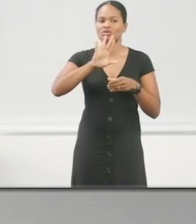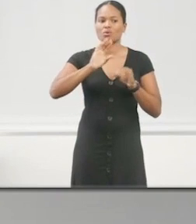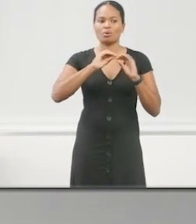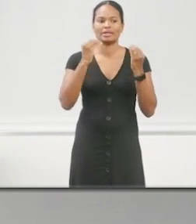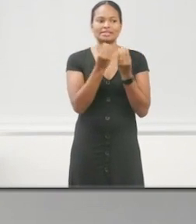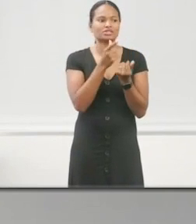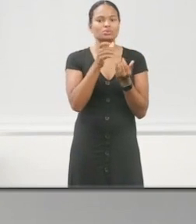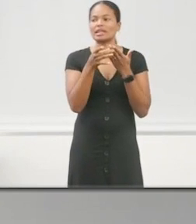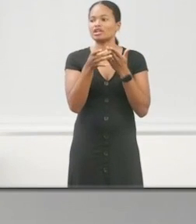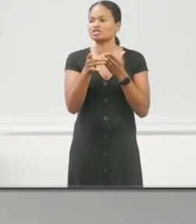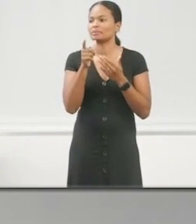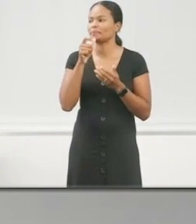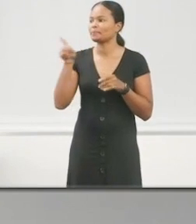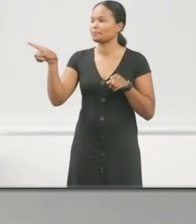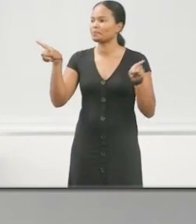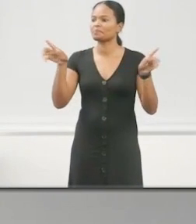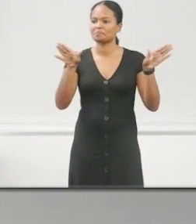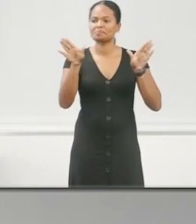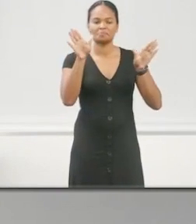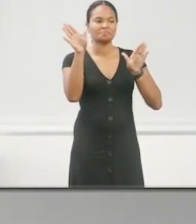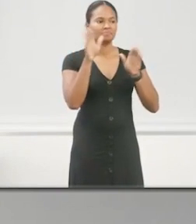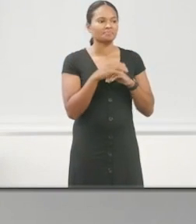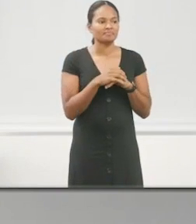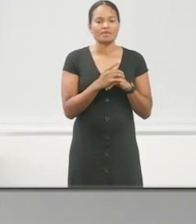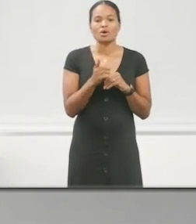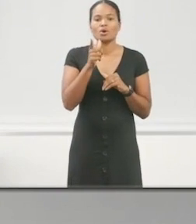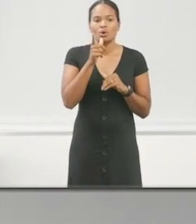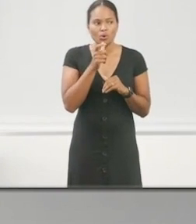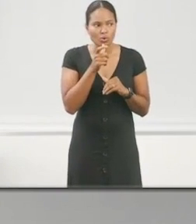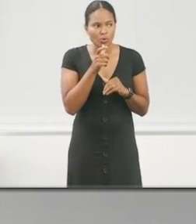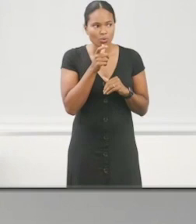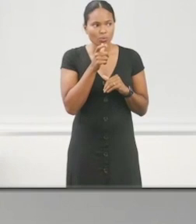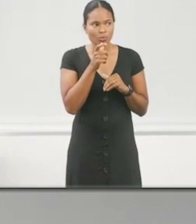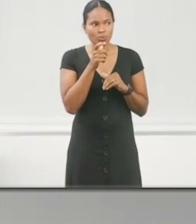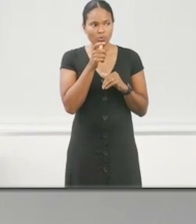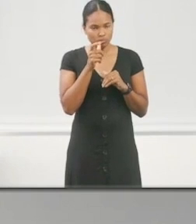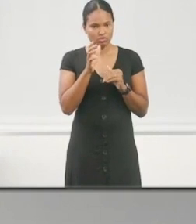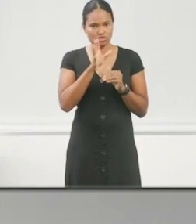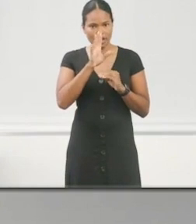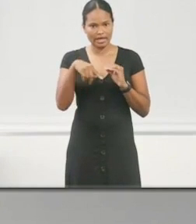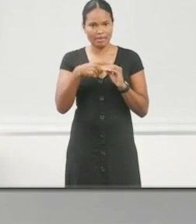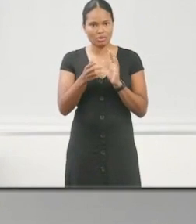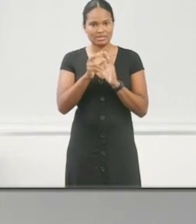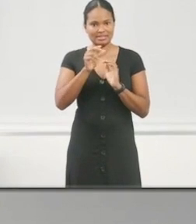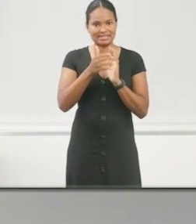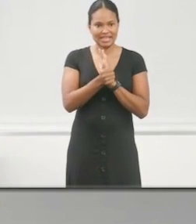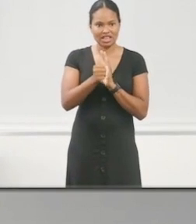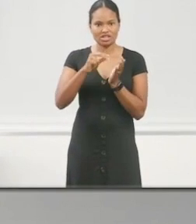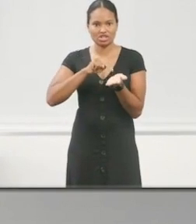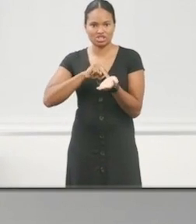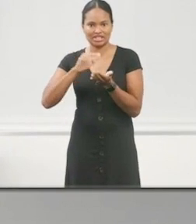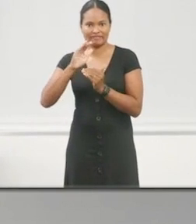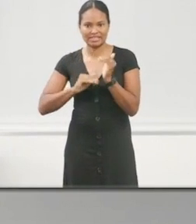organization? Okay. Who here then, when we look at some of our skilled nursing facilities and such, who's out there on the floor?